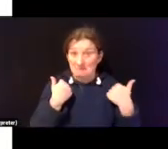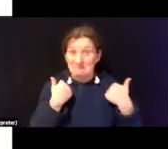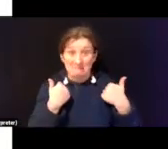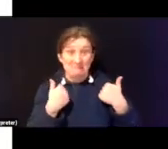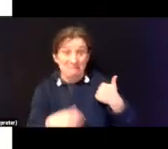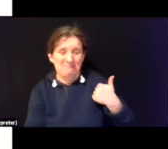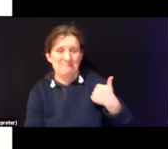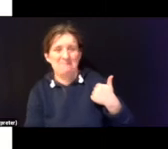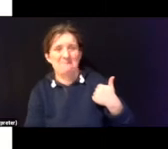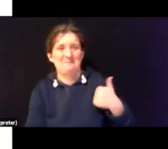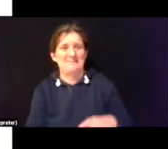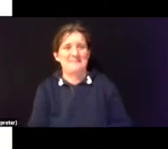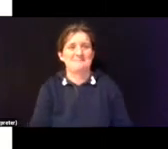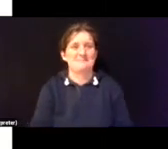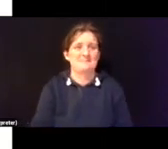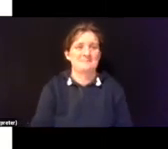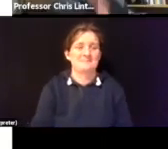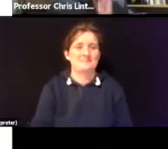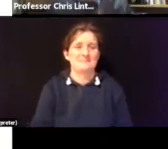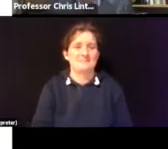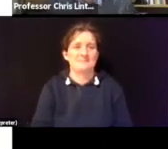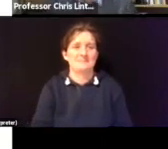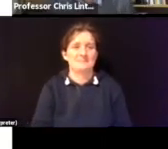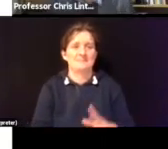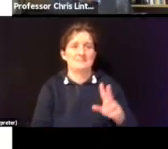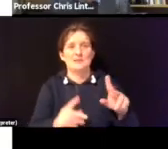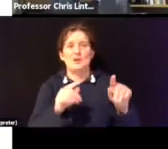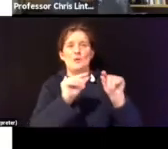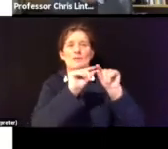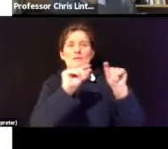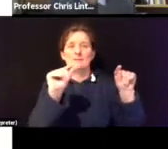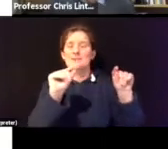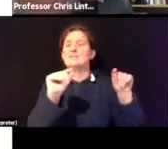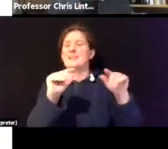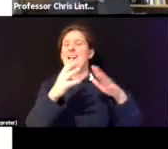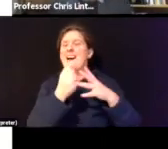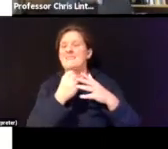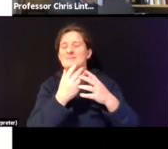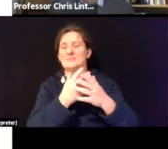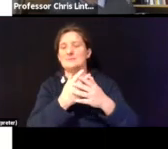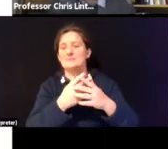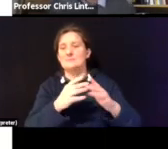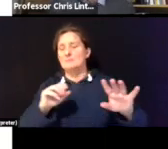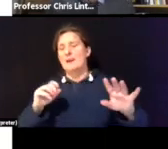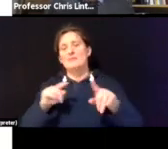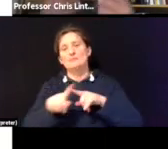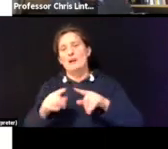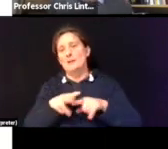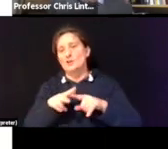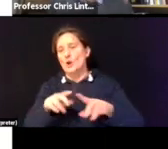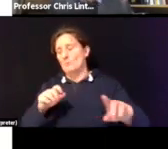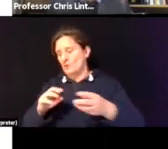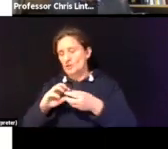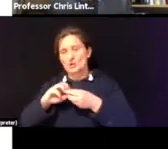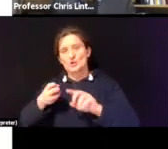Yep. Yeah, looks great. Sorry about that. Anyway, I was about to make a joke, so I've stumped on my own joke, which